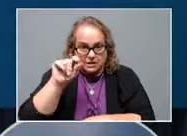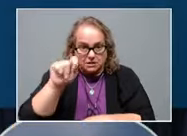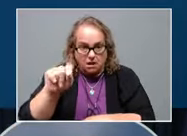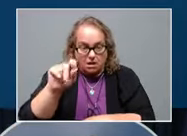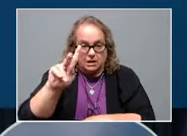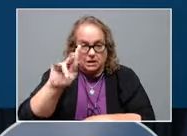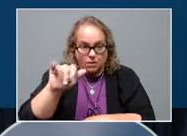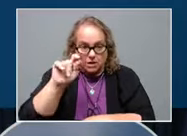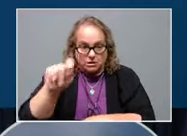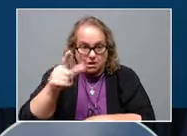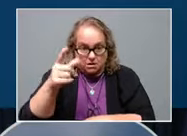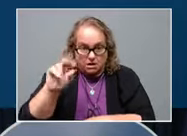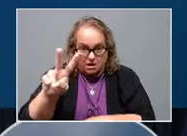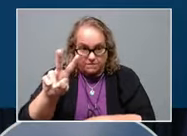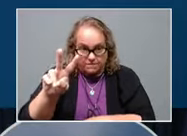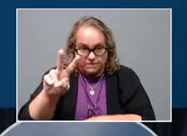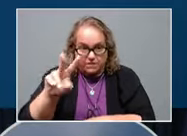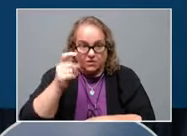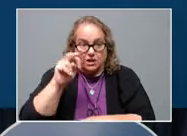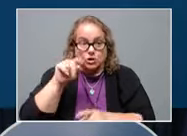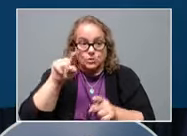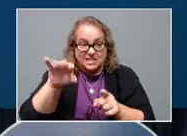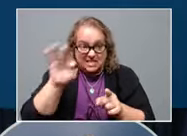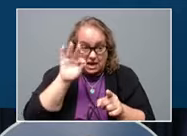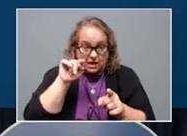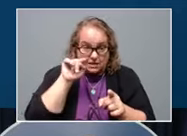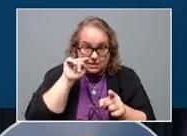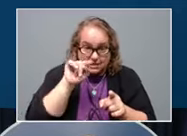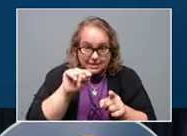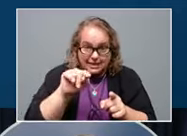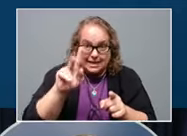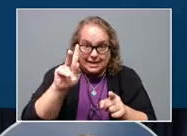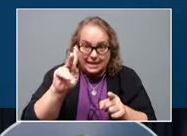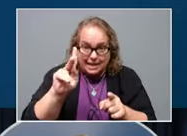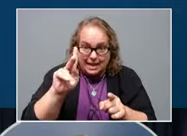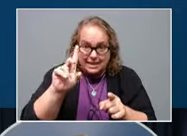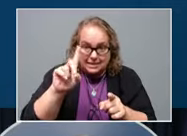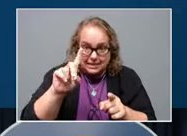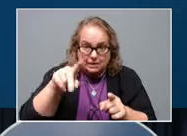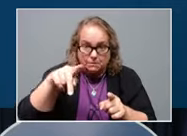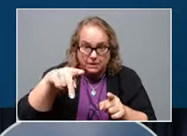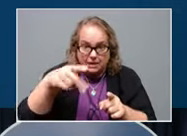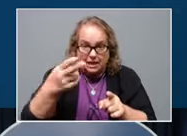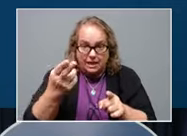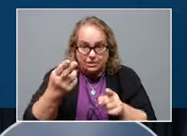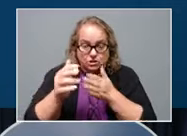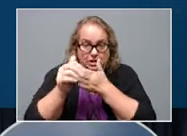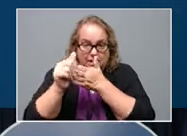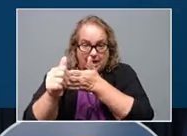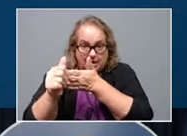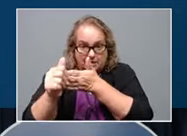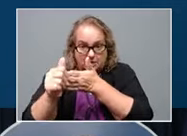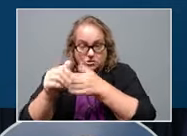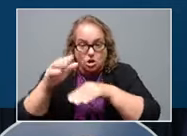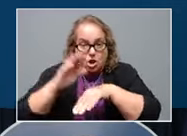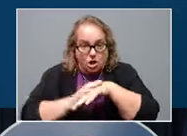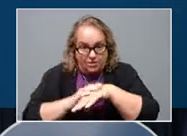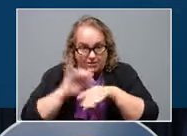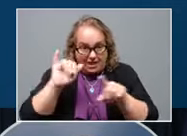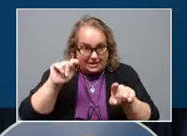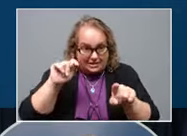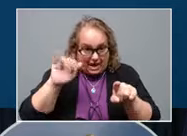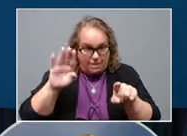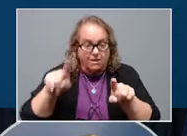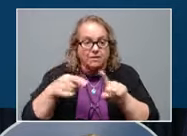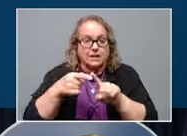kycovid19.ky.gov and then selecting KDPH guidance on the tab and then selecting